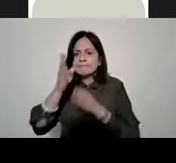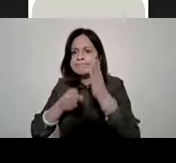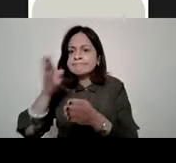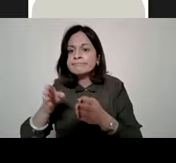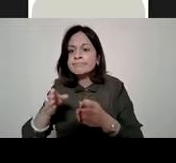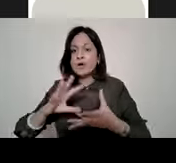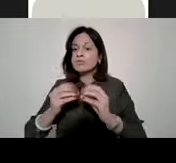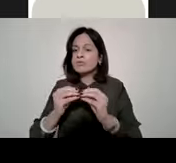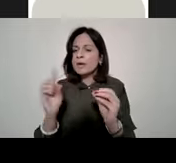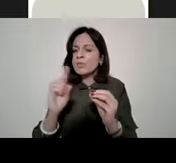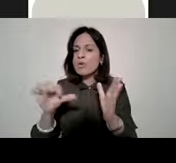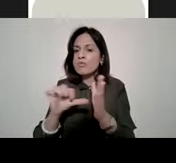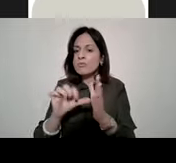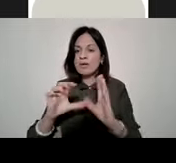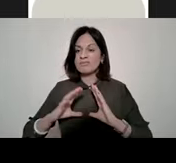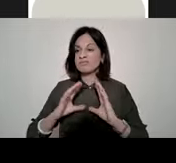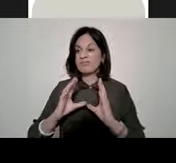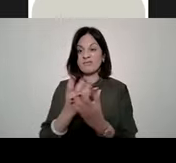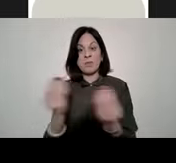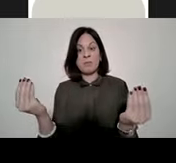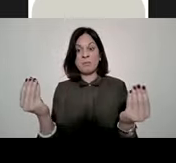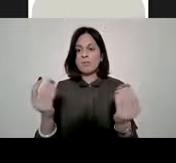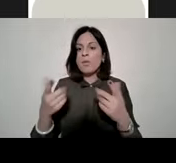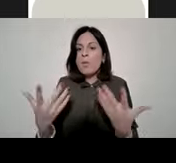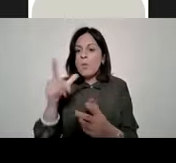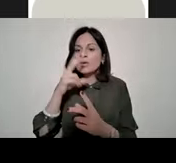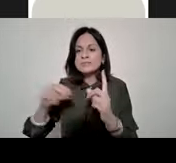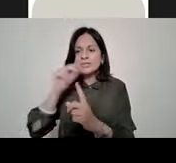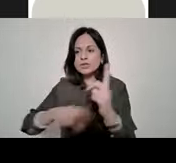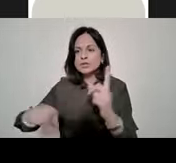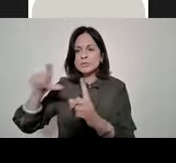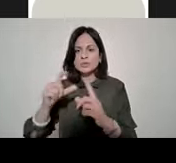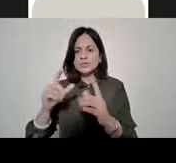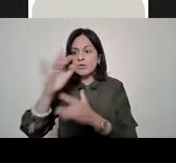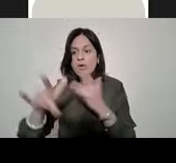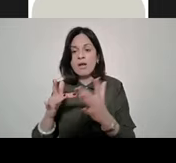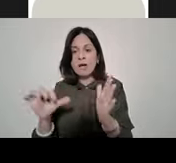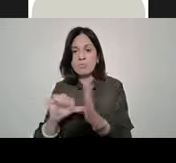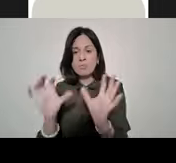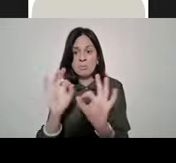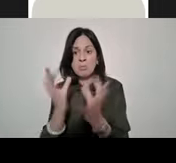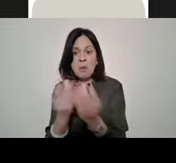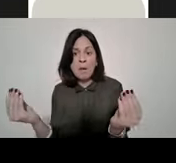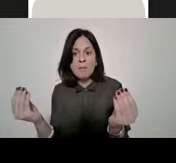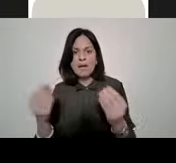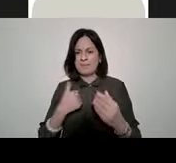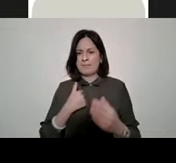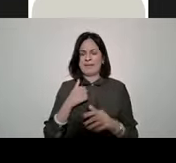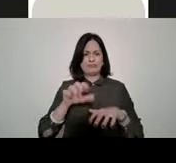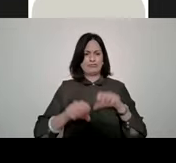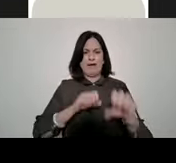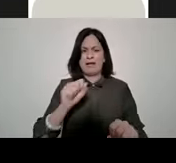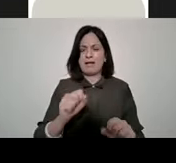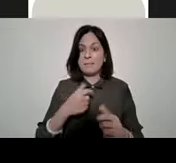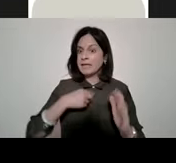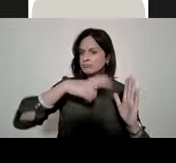problem-free linguistic path or speech community for us online. So I struggle to understand this. I'm reading a